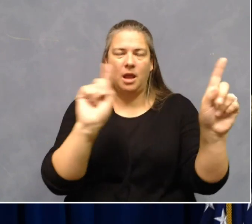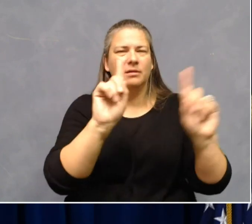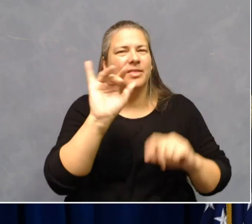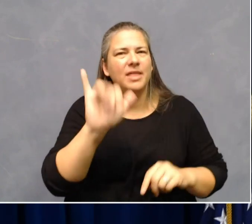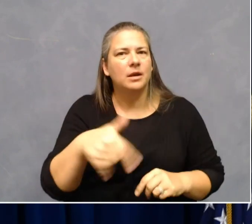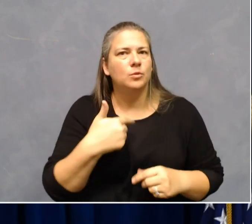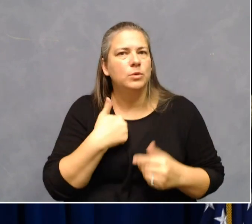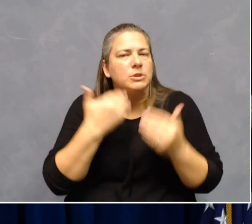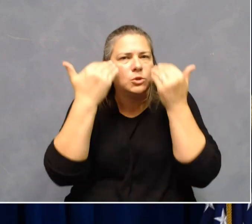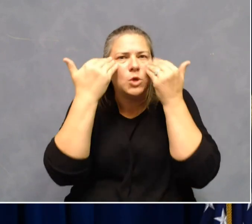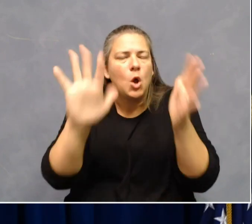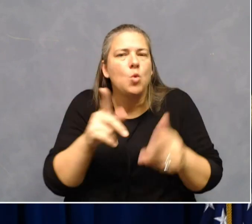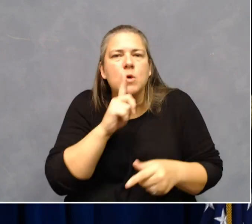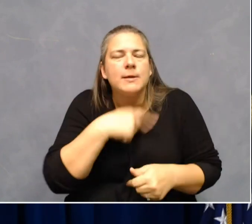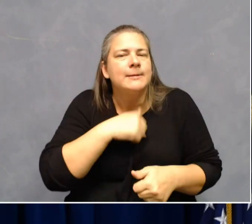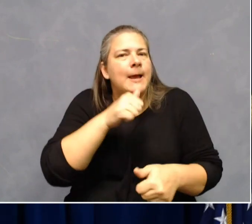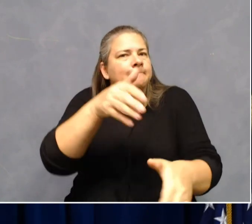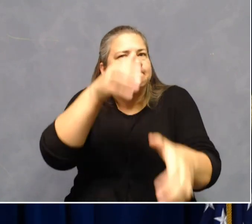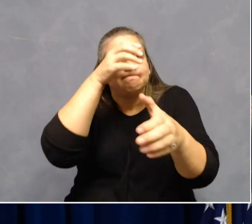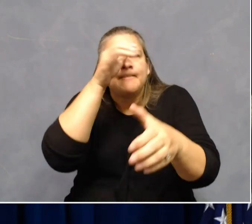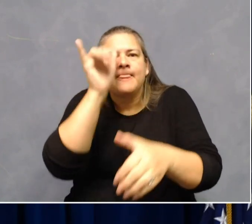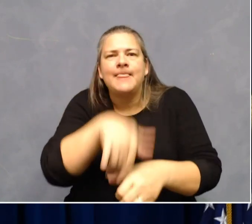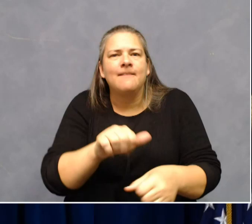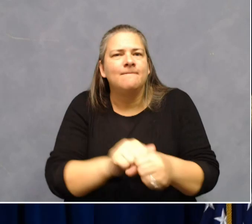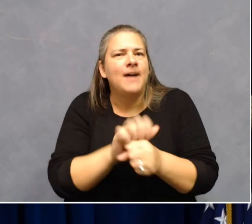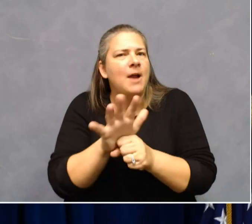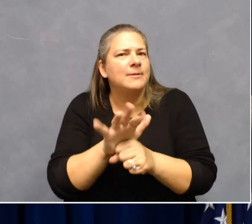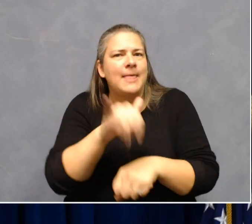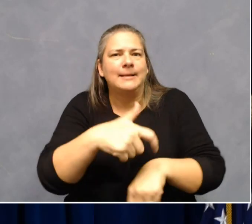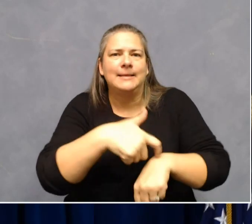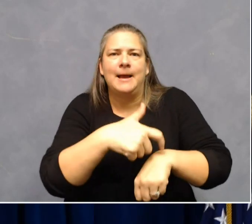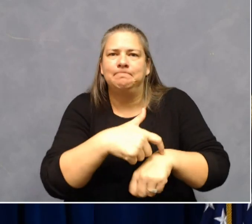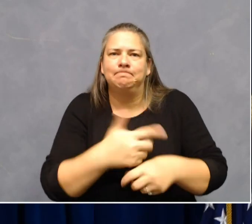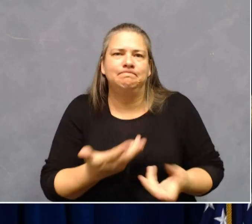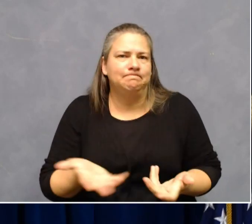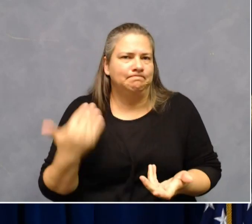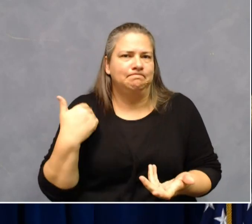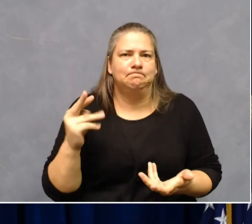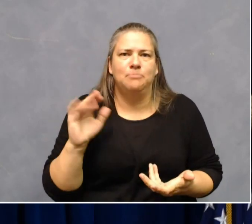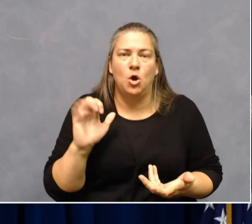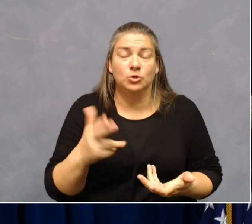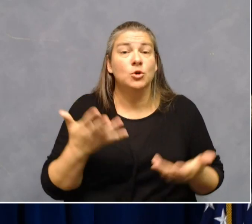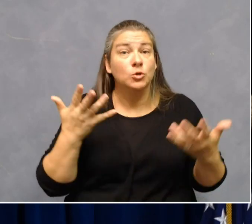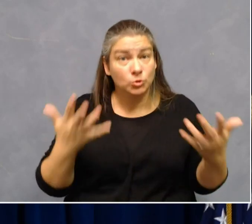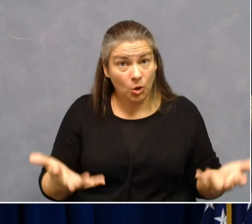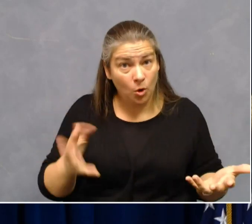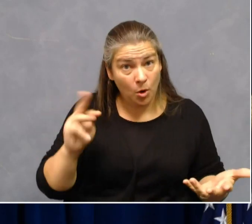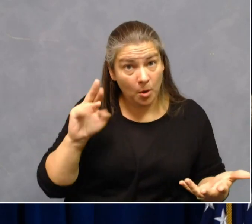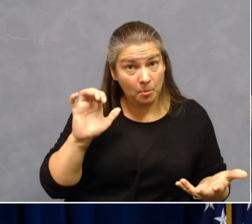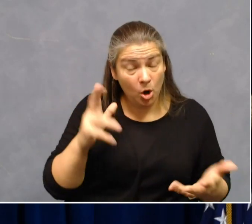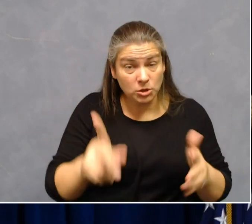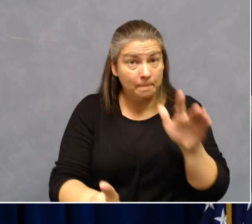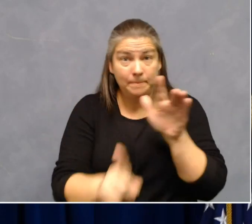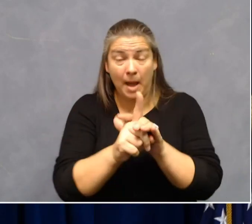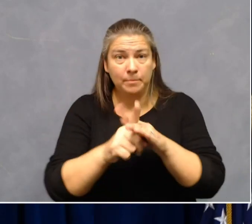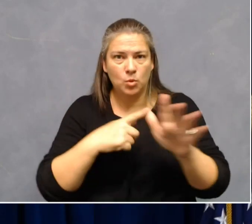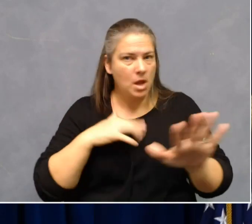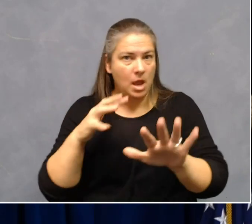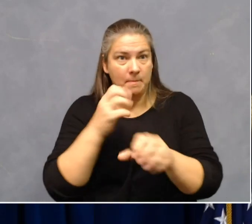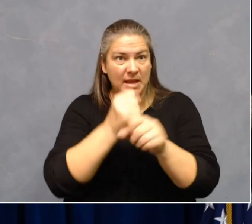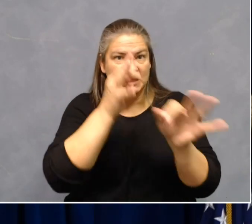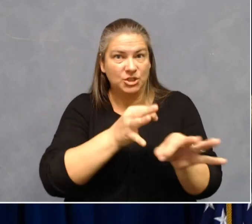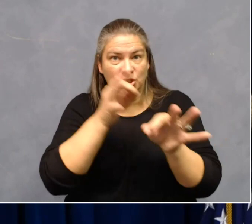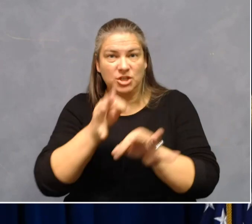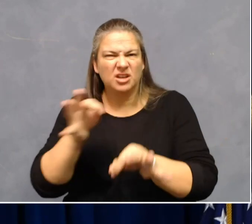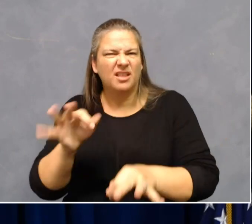much about. So I believe that the decisions we've made at the times we've made them have been the best that we can.